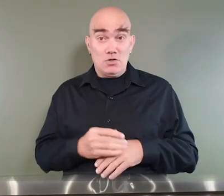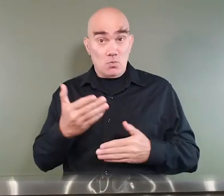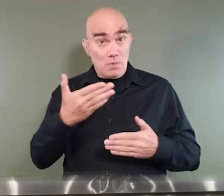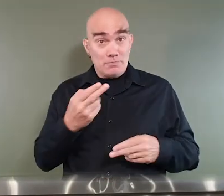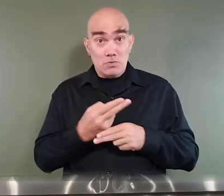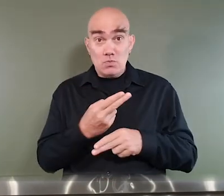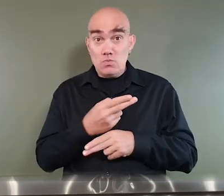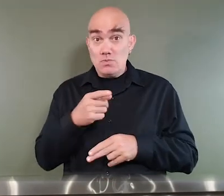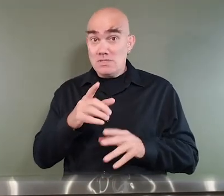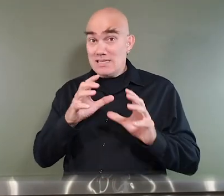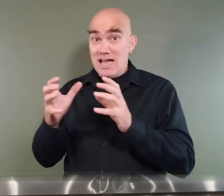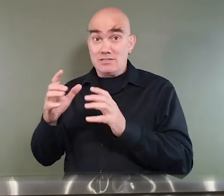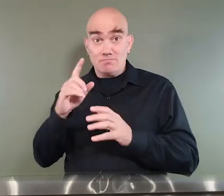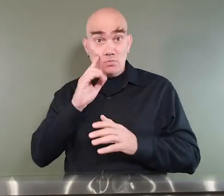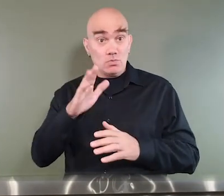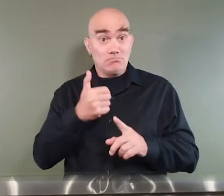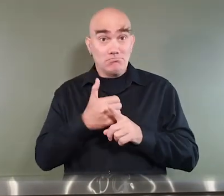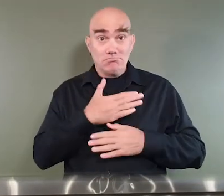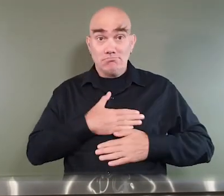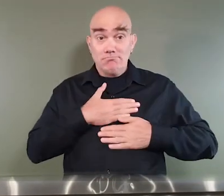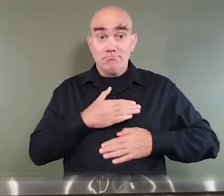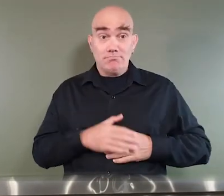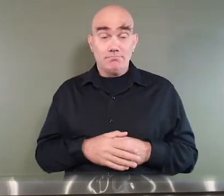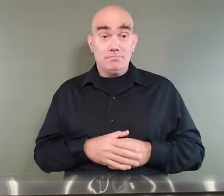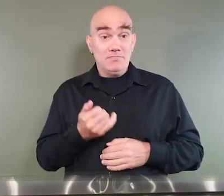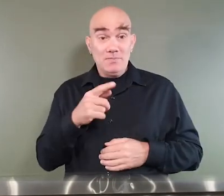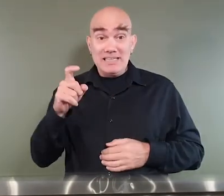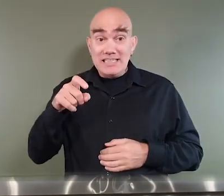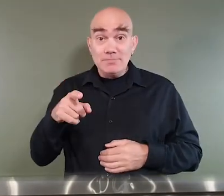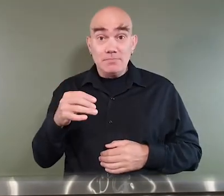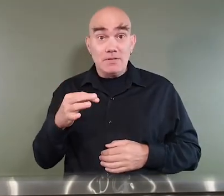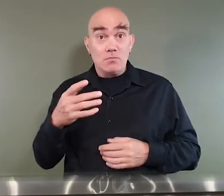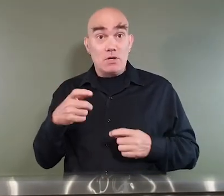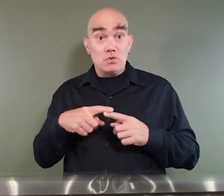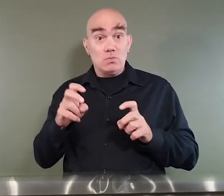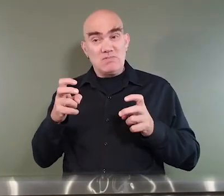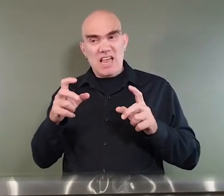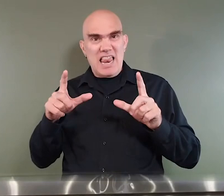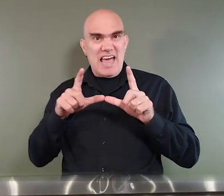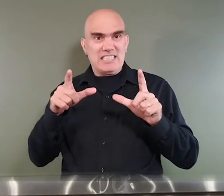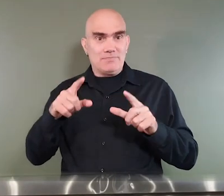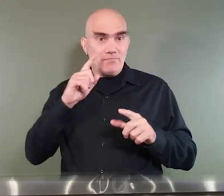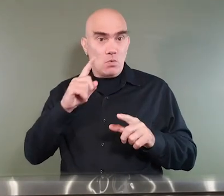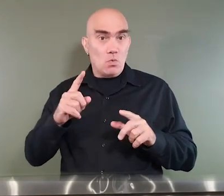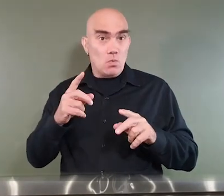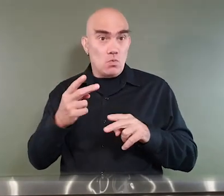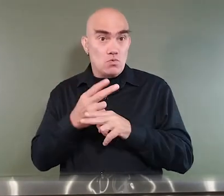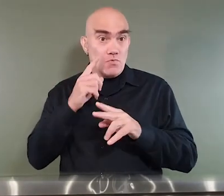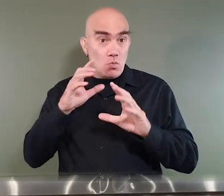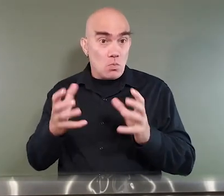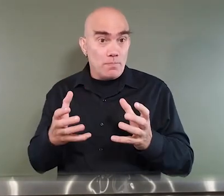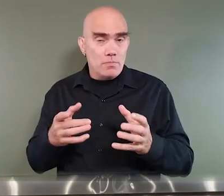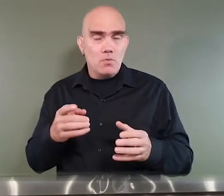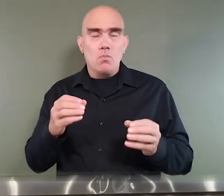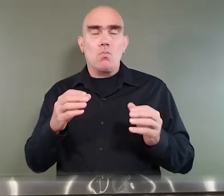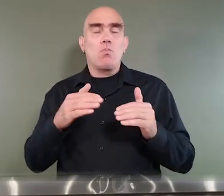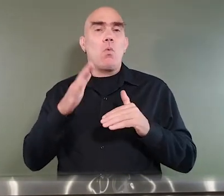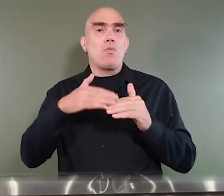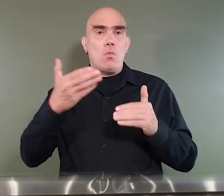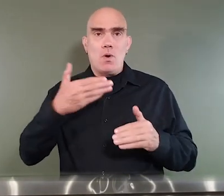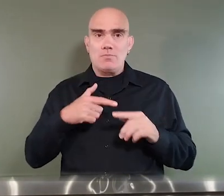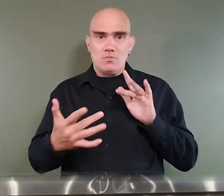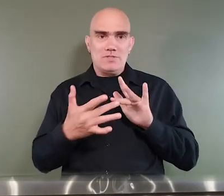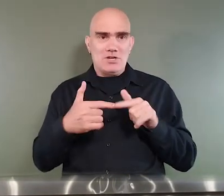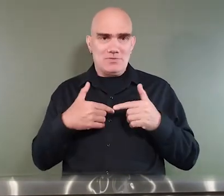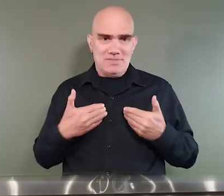to use them at your leisure. If anybody needs them, they wanted to license them for use with a group, you're more than welcome to reach out to me. Right now they are available